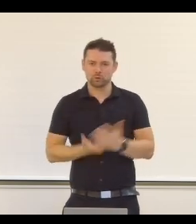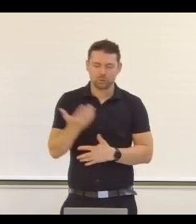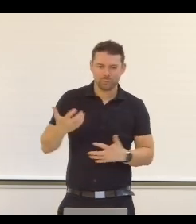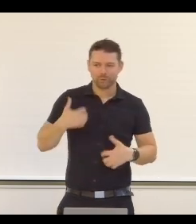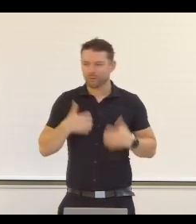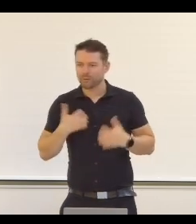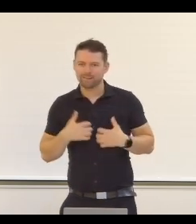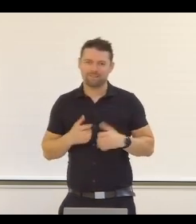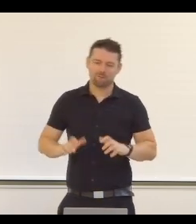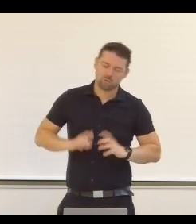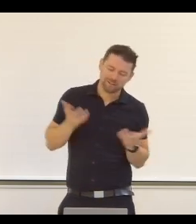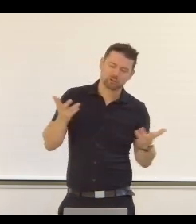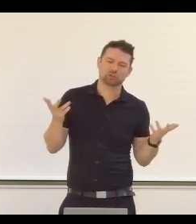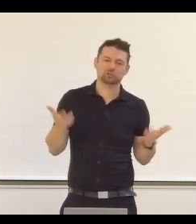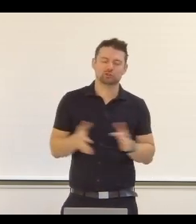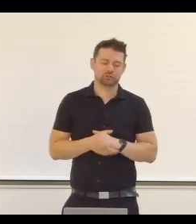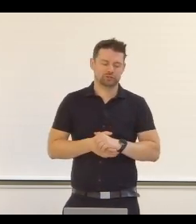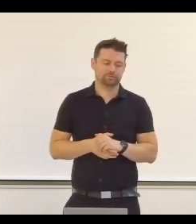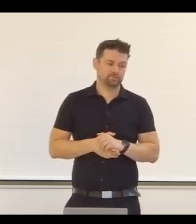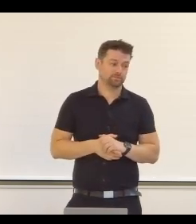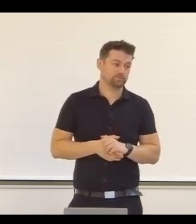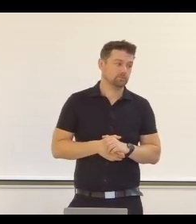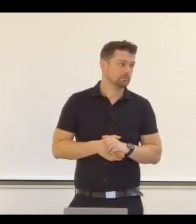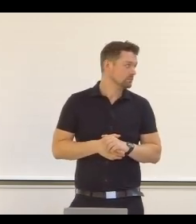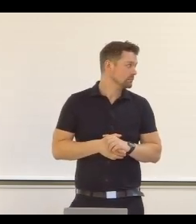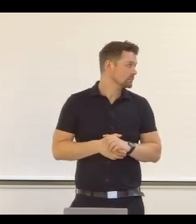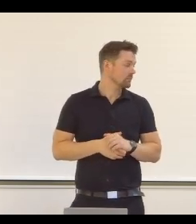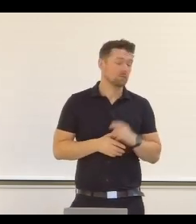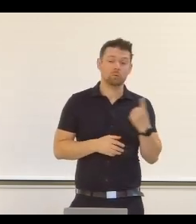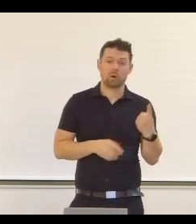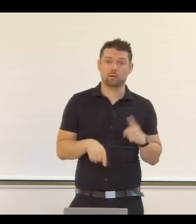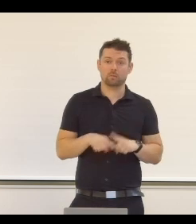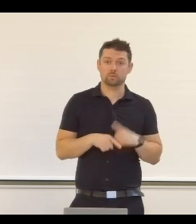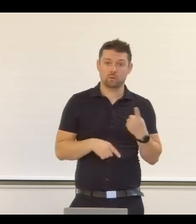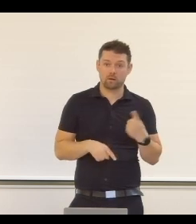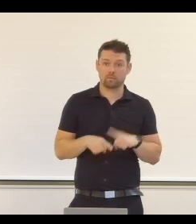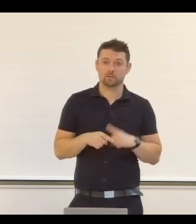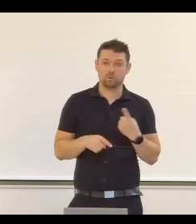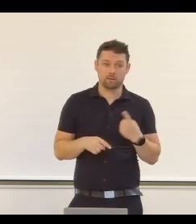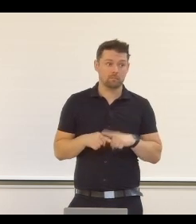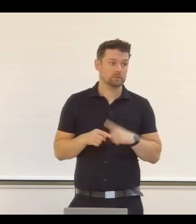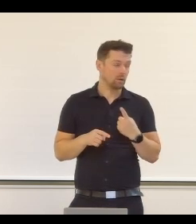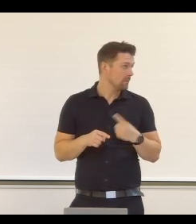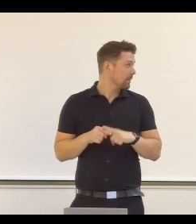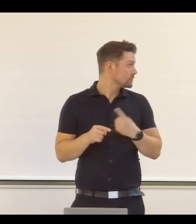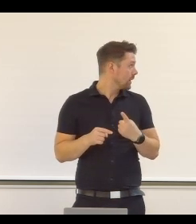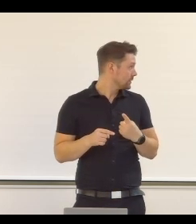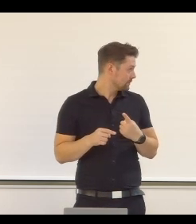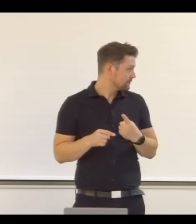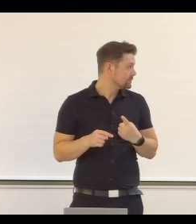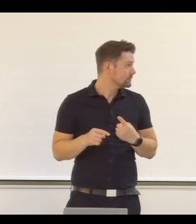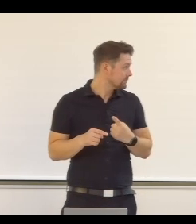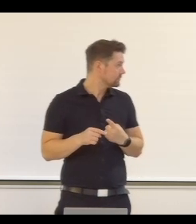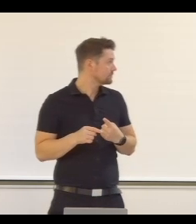to continue the mission. And 1 + 1 + 1 + 1 + 1 + 1 + 1 + 1, etc. We arrive at